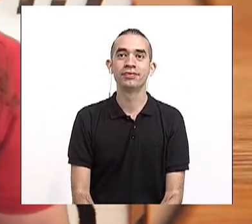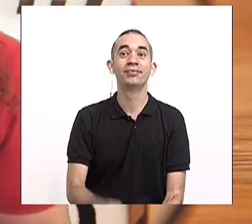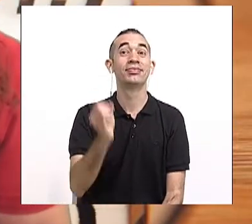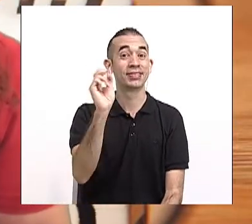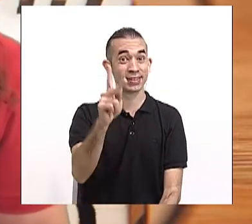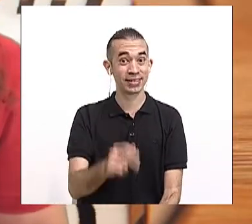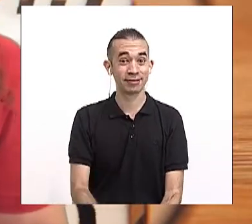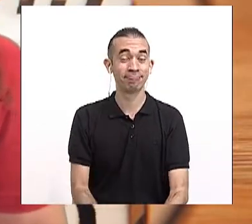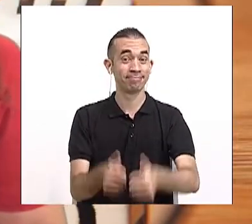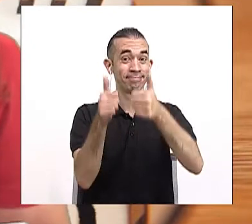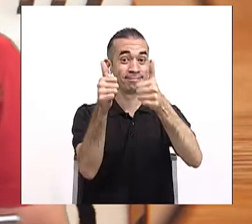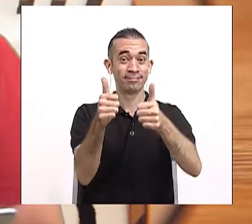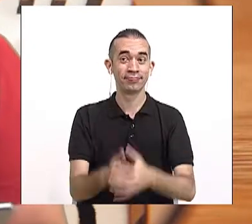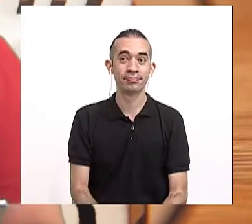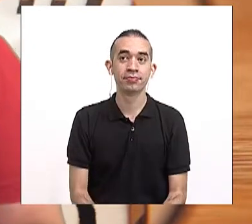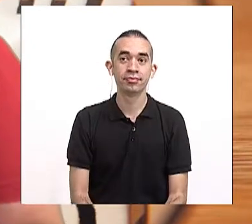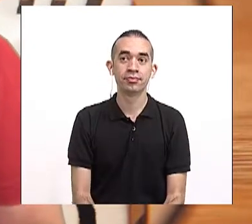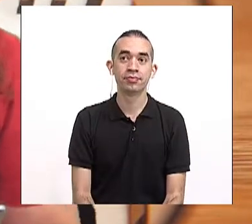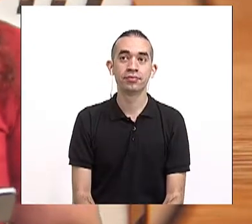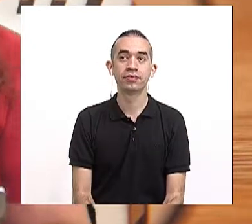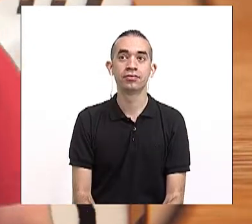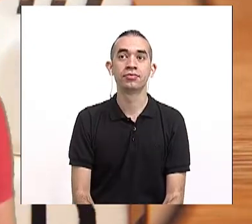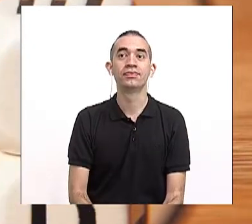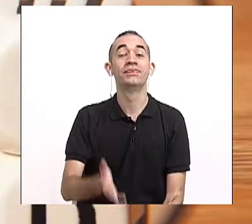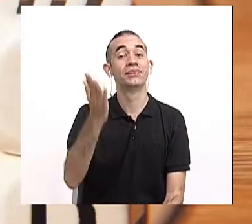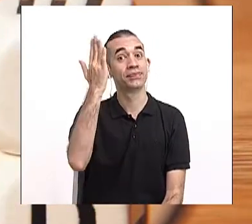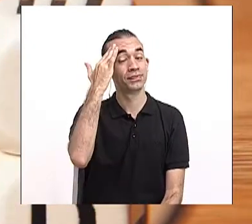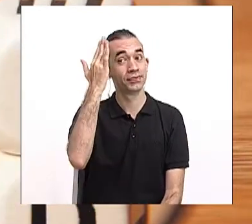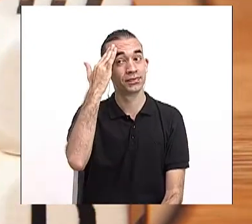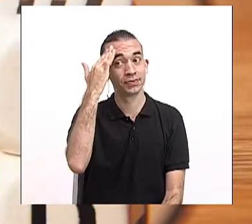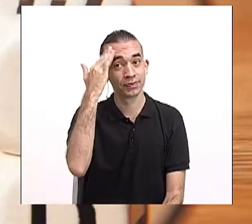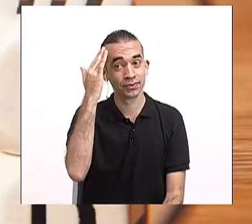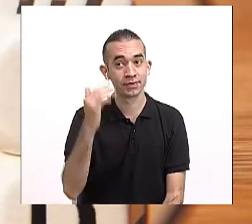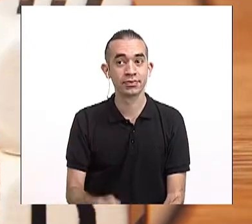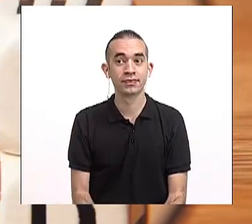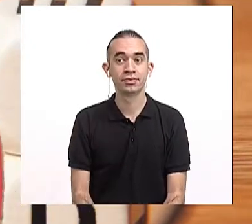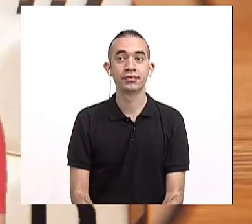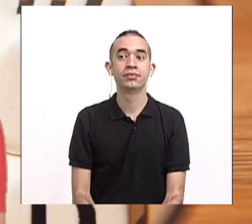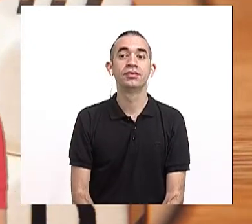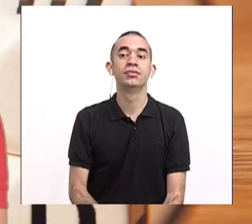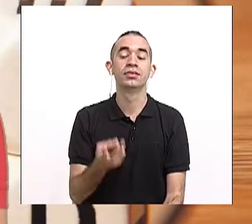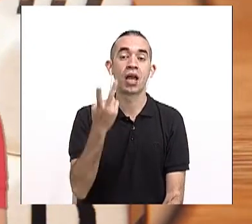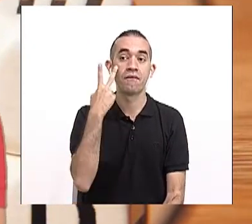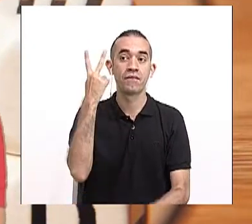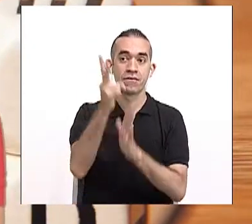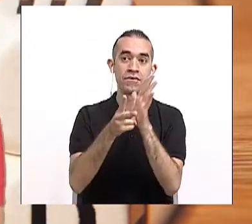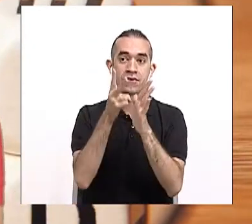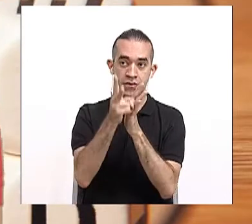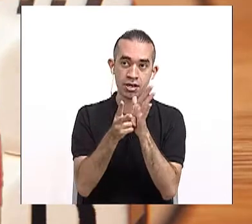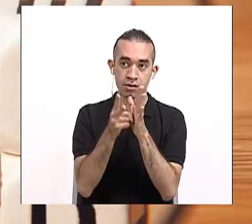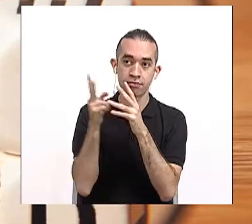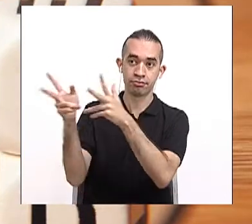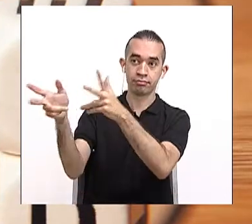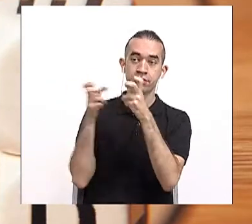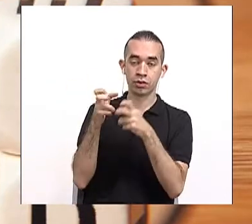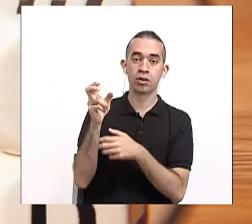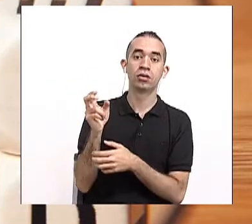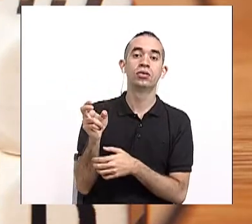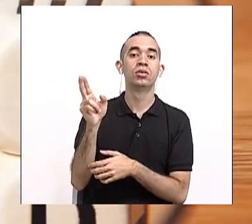Okay, very good. With this in mind, we're going to watch a video taken from the United